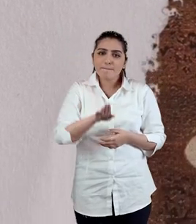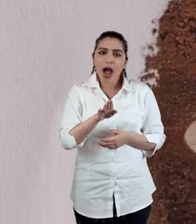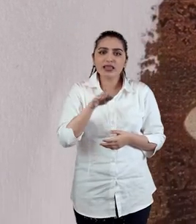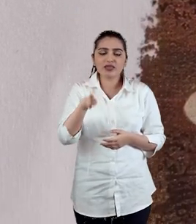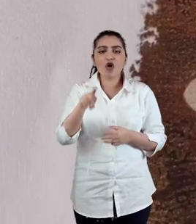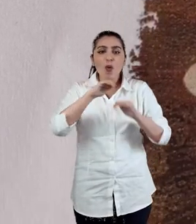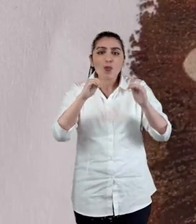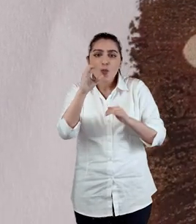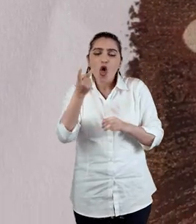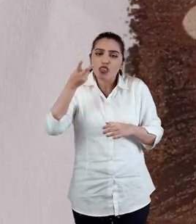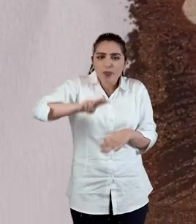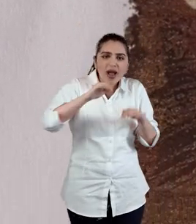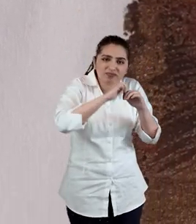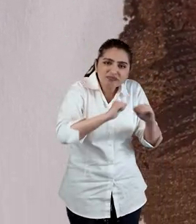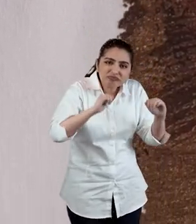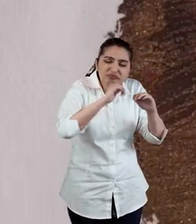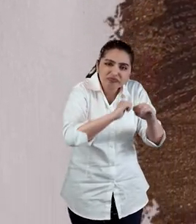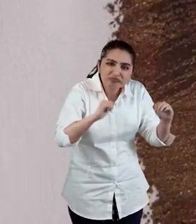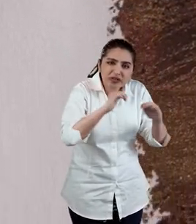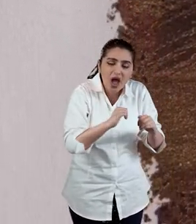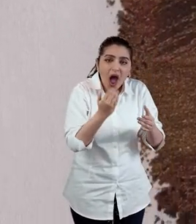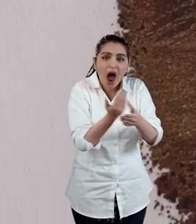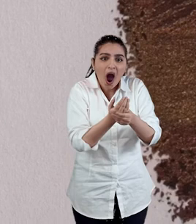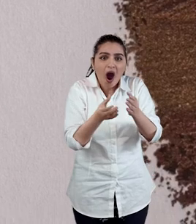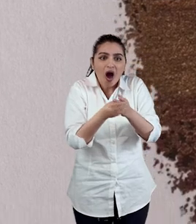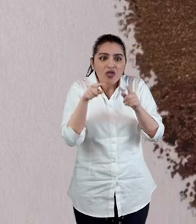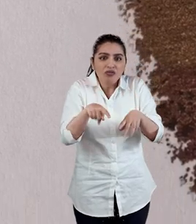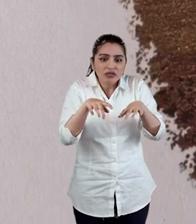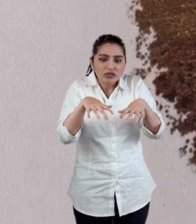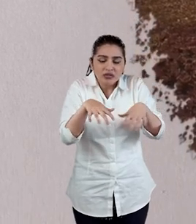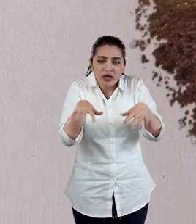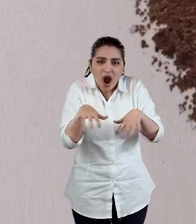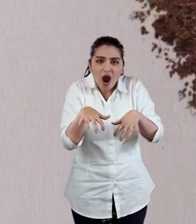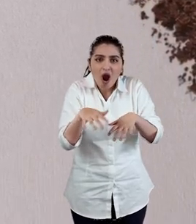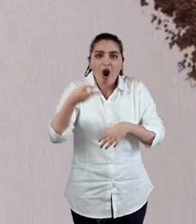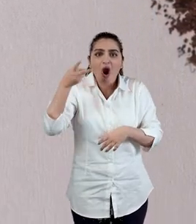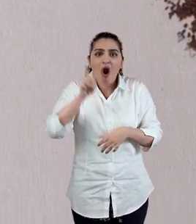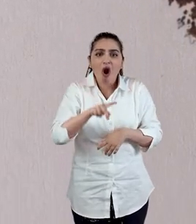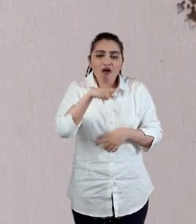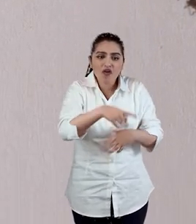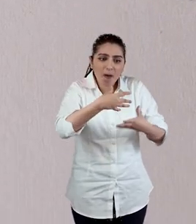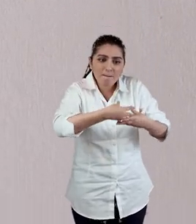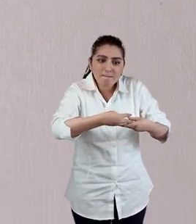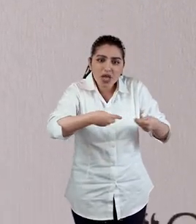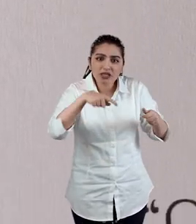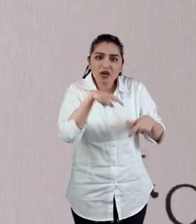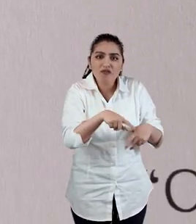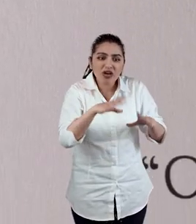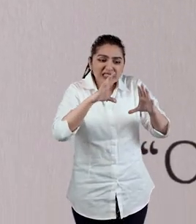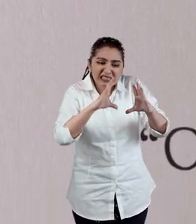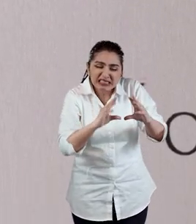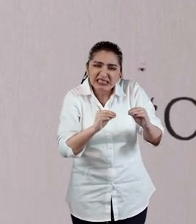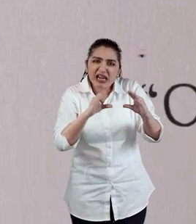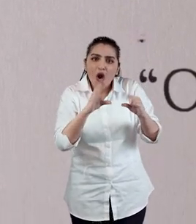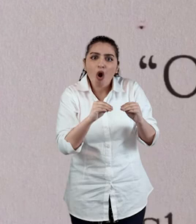she noticed the ground was now feeling quite boggy. Oh no! Panicked Mole. Her whiskers a